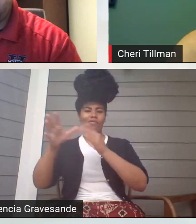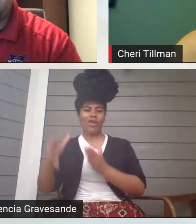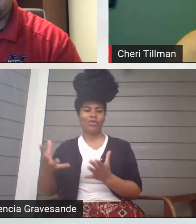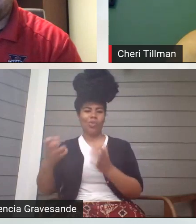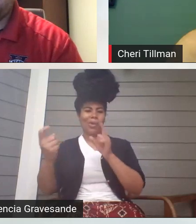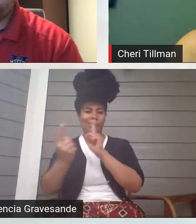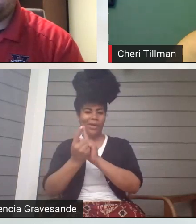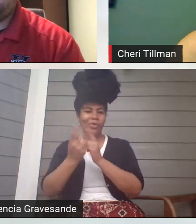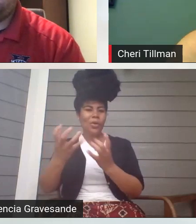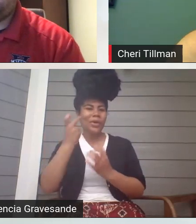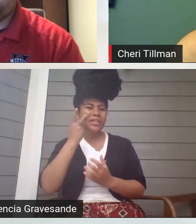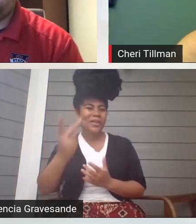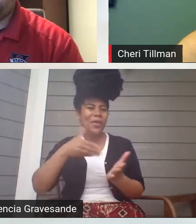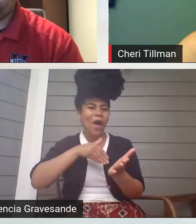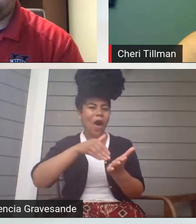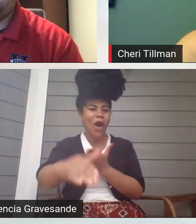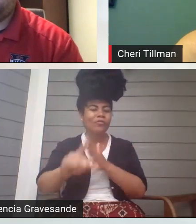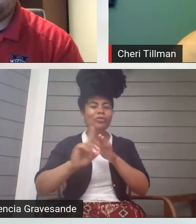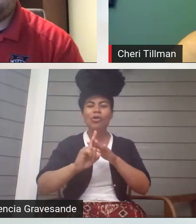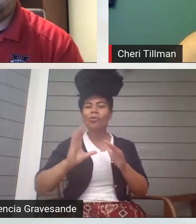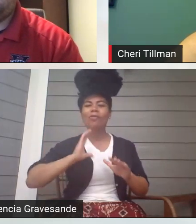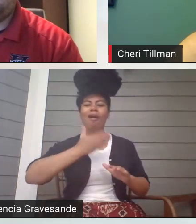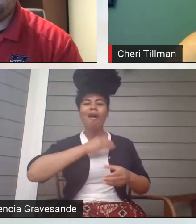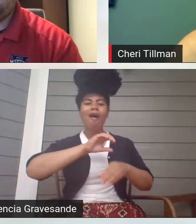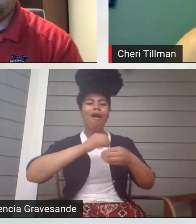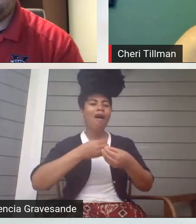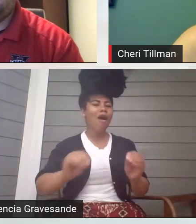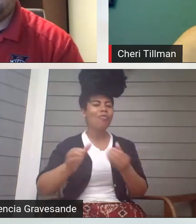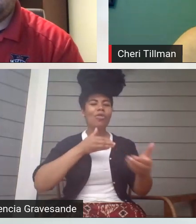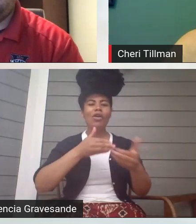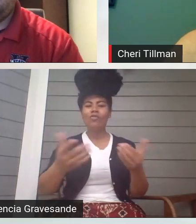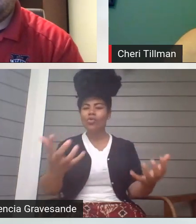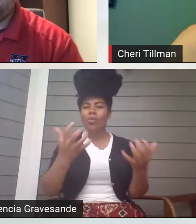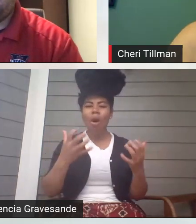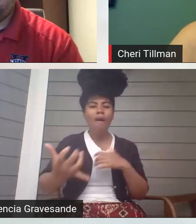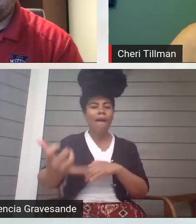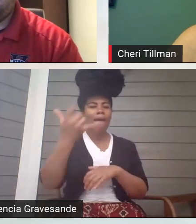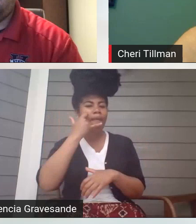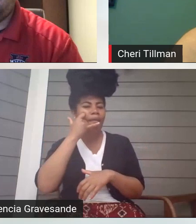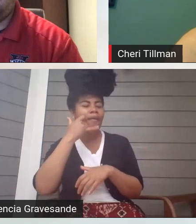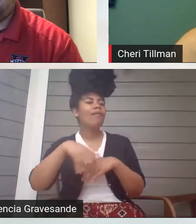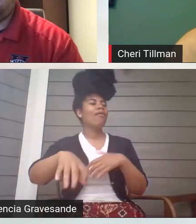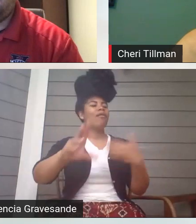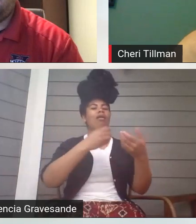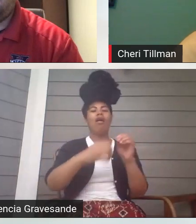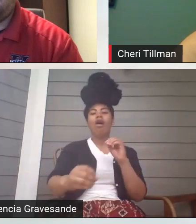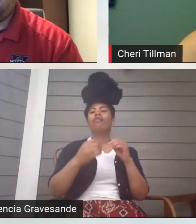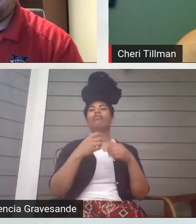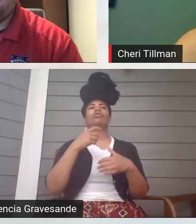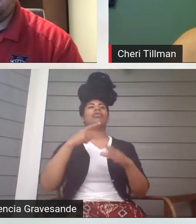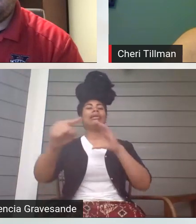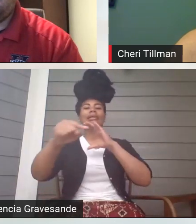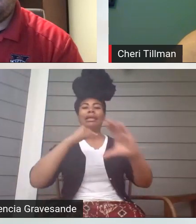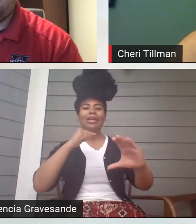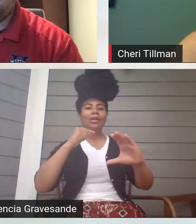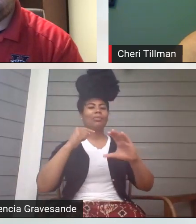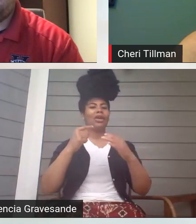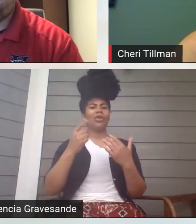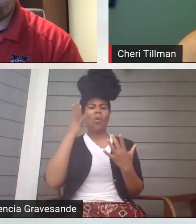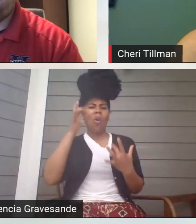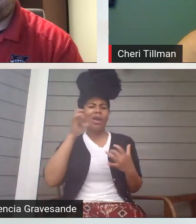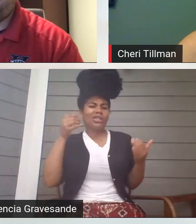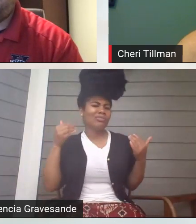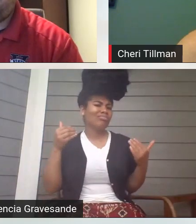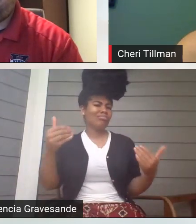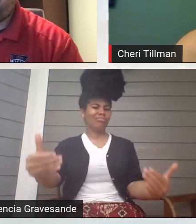want to see you often. We want to talk to you by telephone, cell phone, email, stop by our